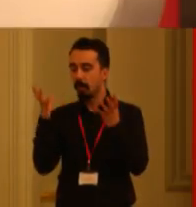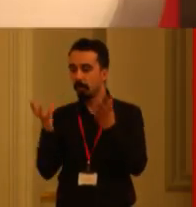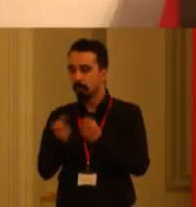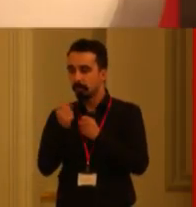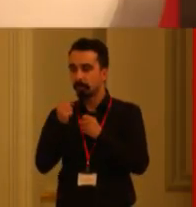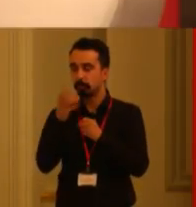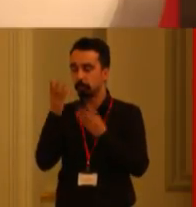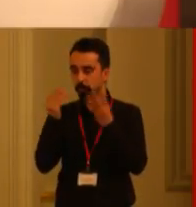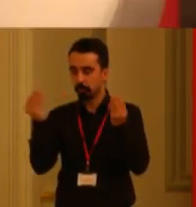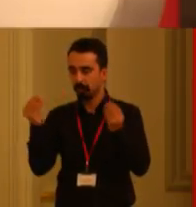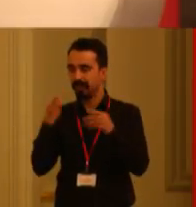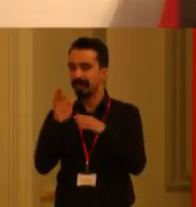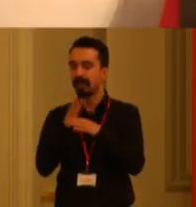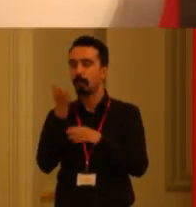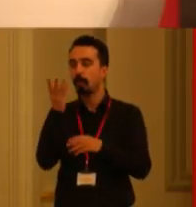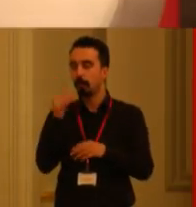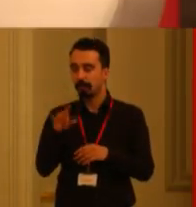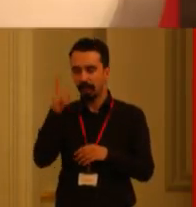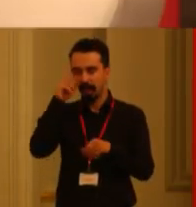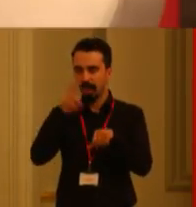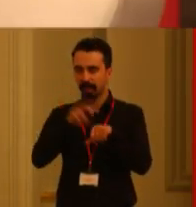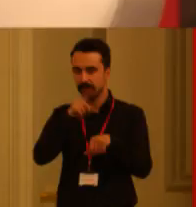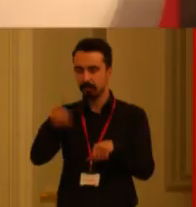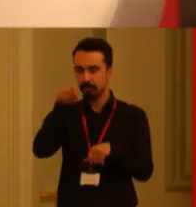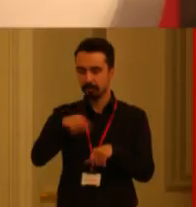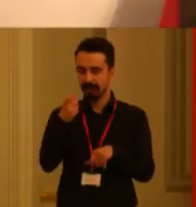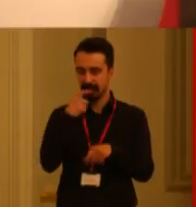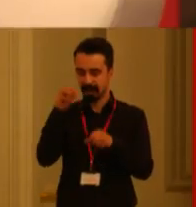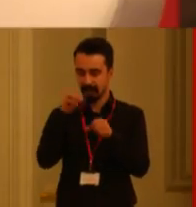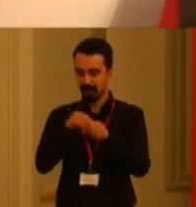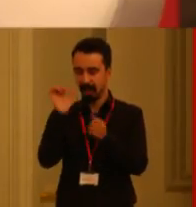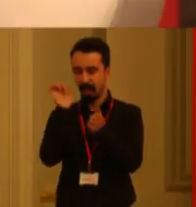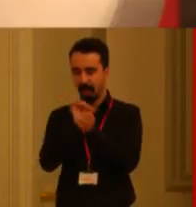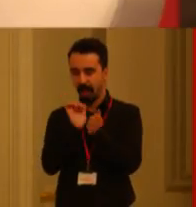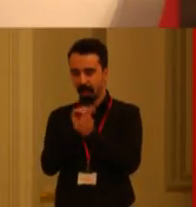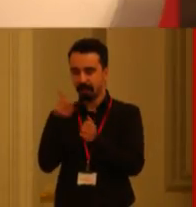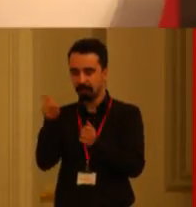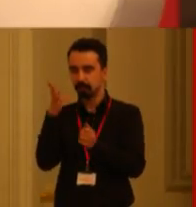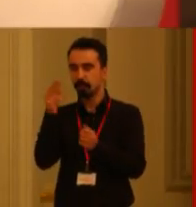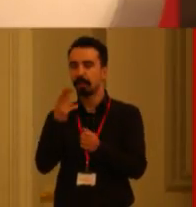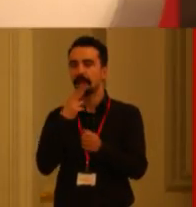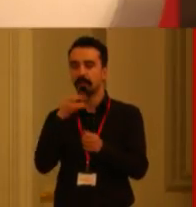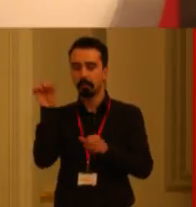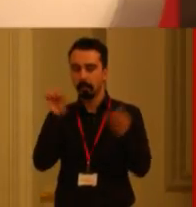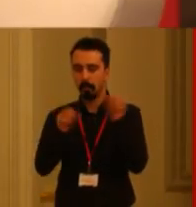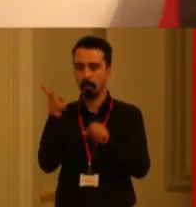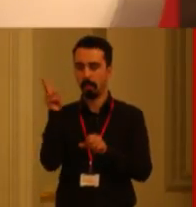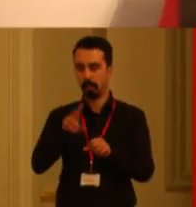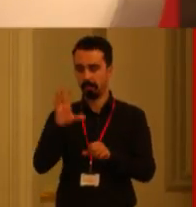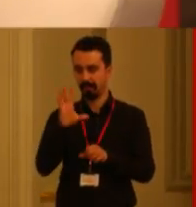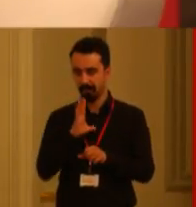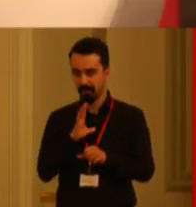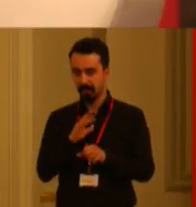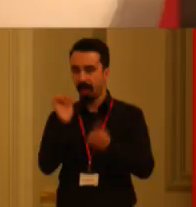starting a family of their own is not really a lifesaver. Remember, so many women have been